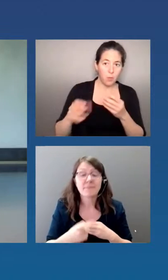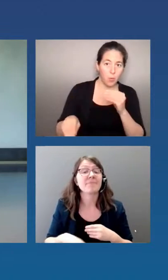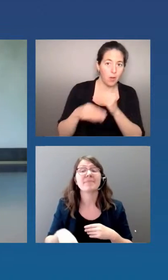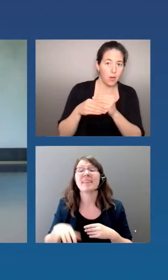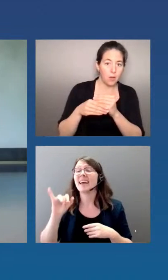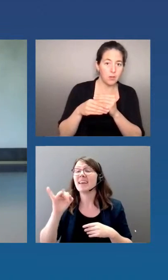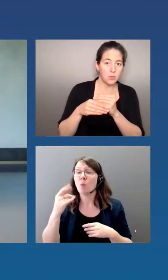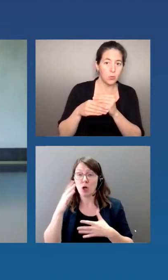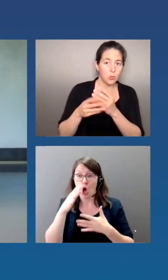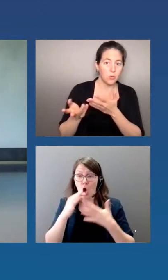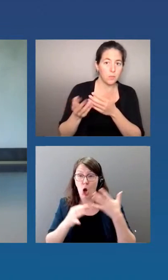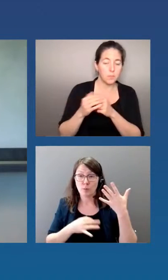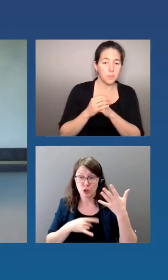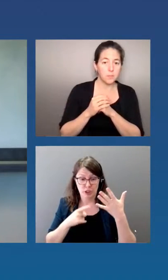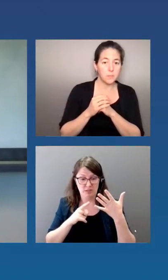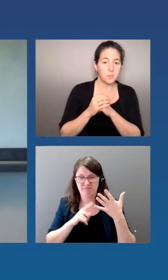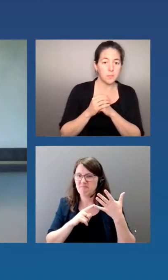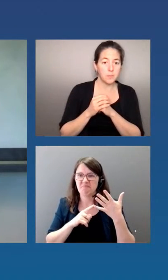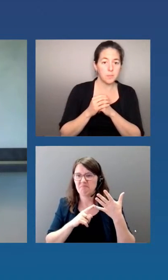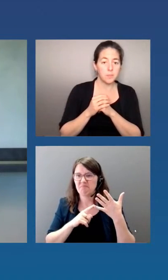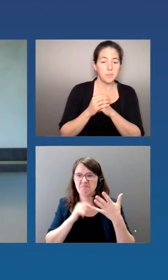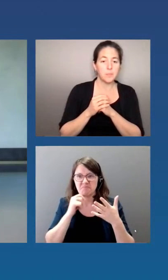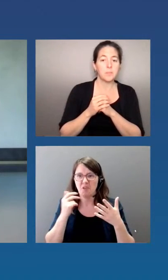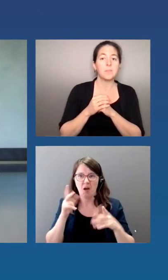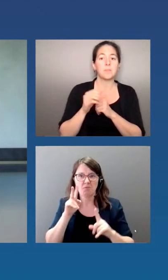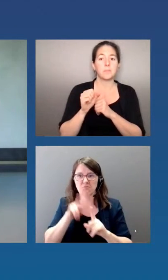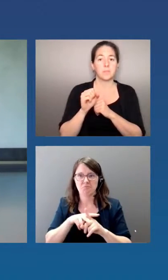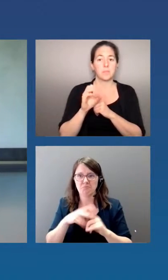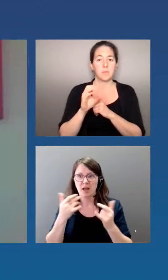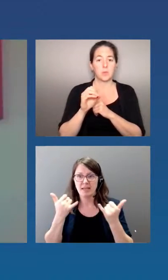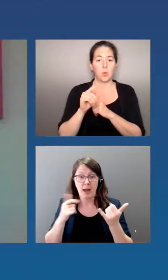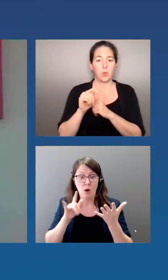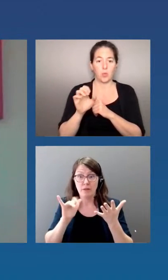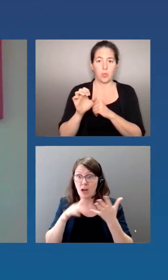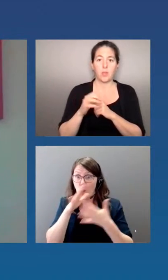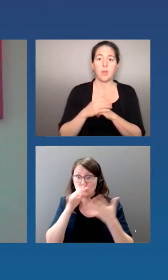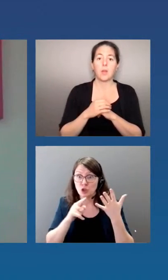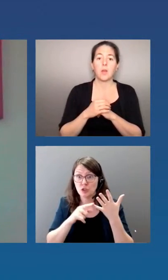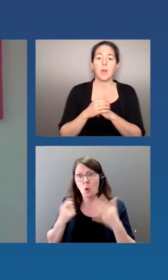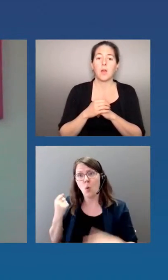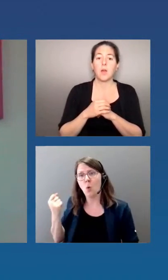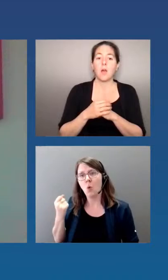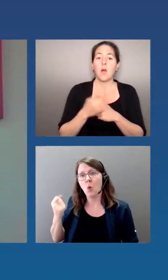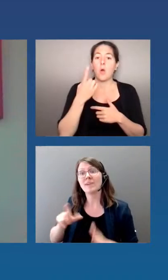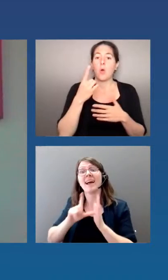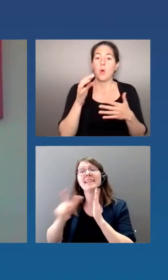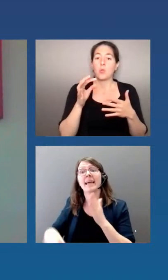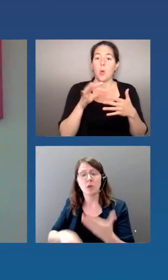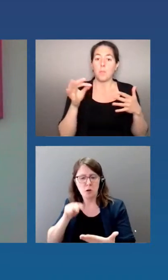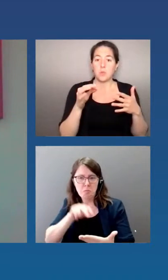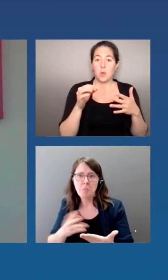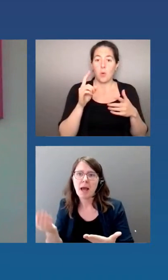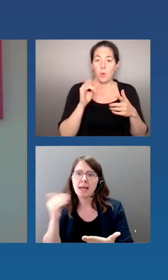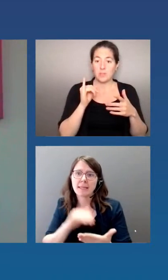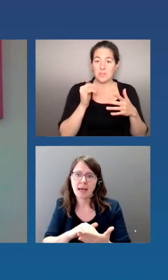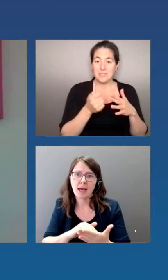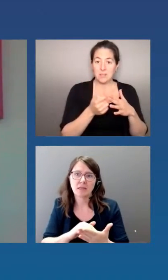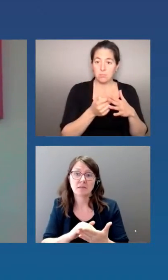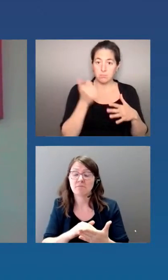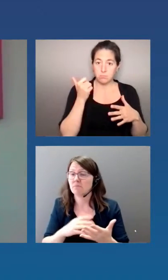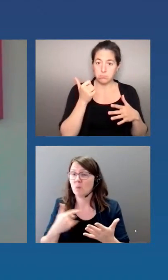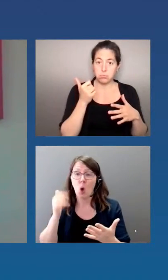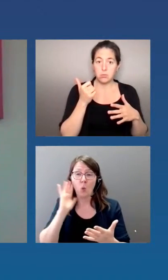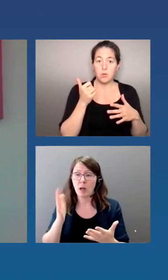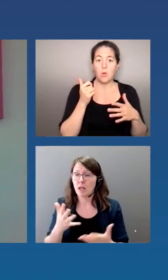right now, it doesn't mean it doesn't get considered later as well. So the options are there. The whole point of this plan, and we said this from the start, that we're gonna look at everything. We're gonna consider